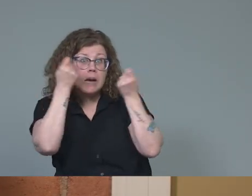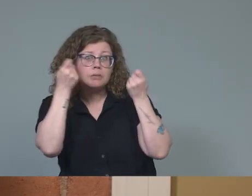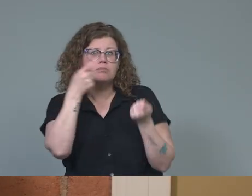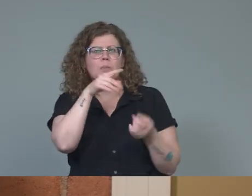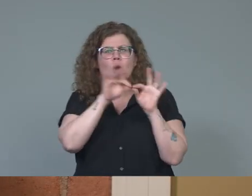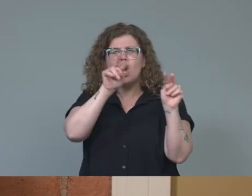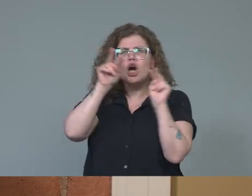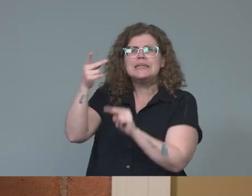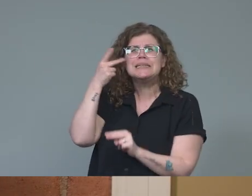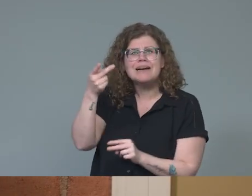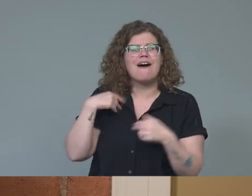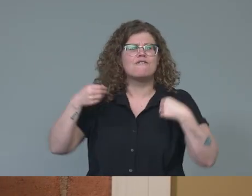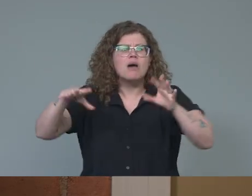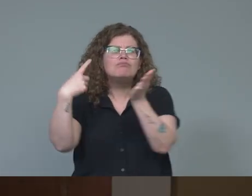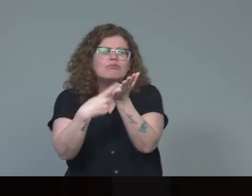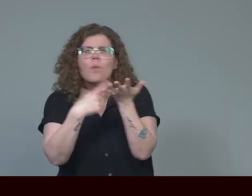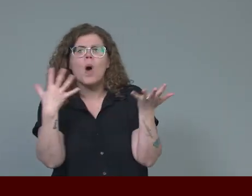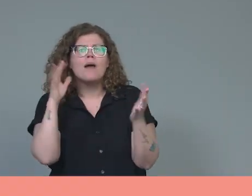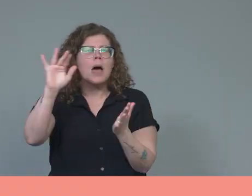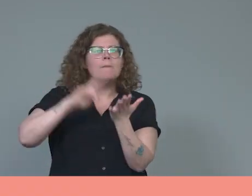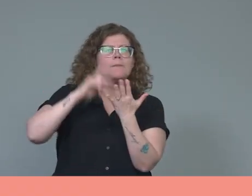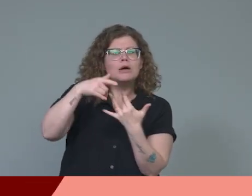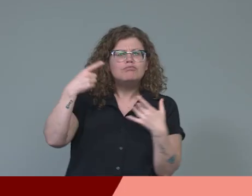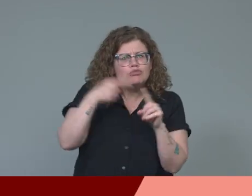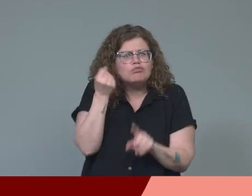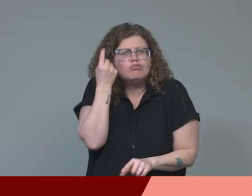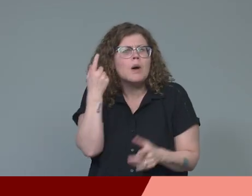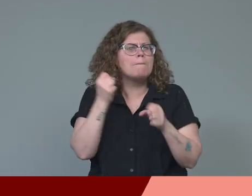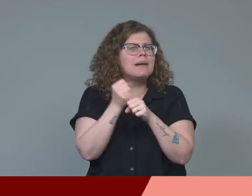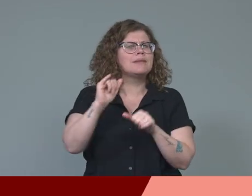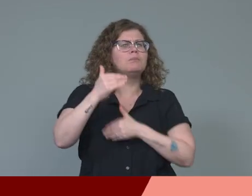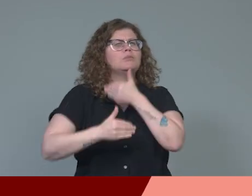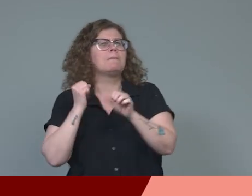take that time to honor the work that went into it.